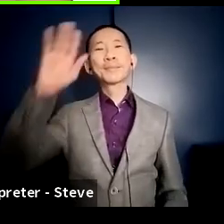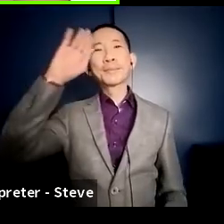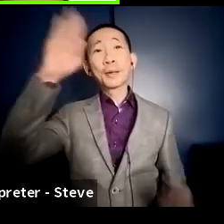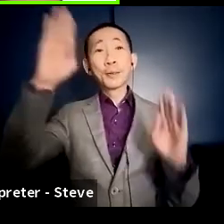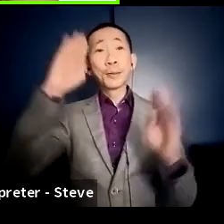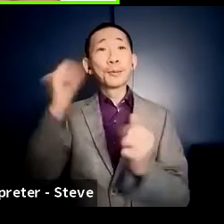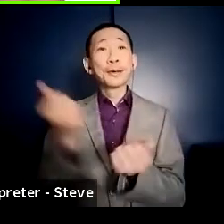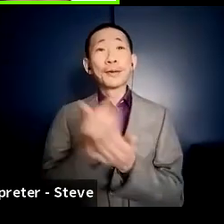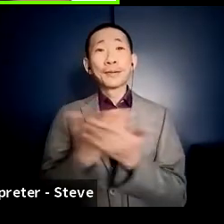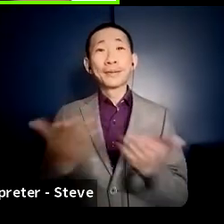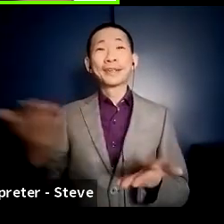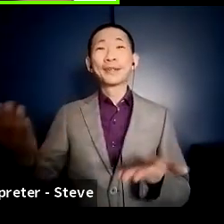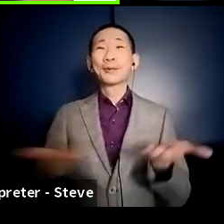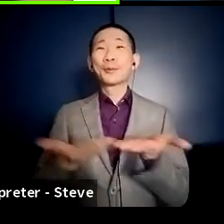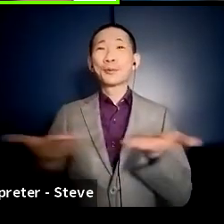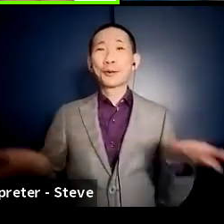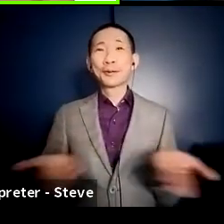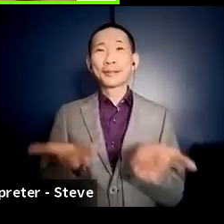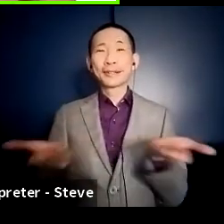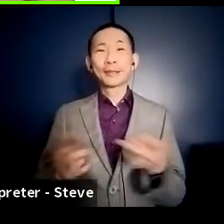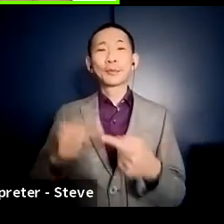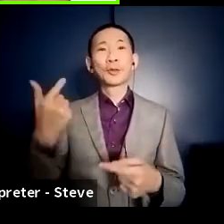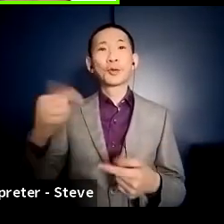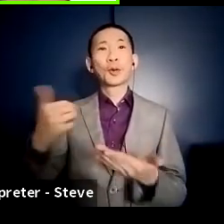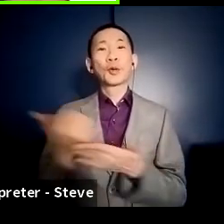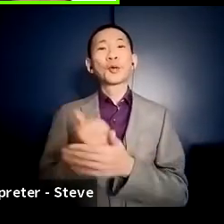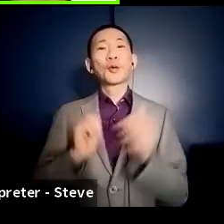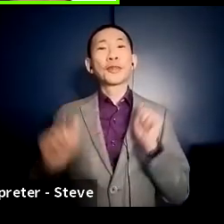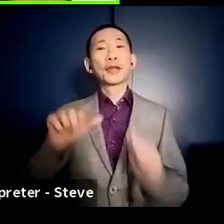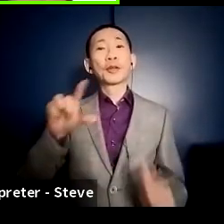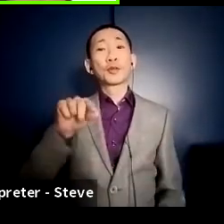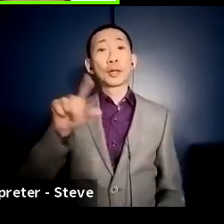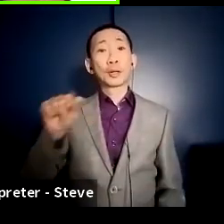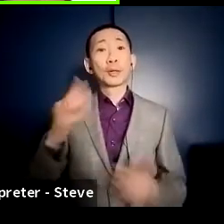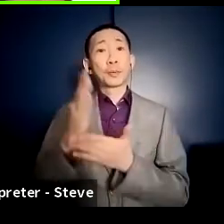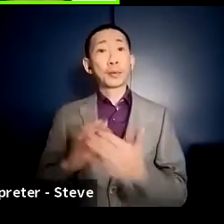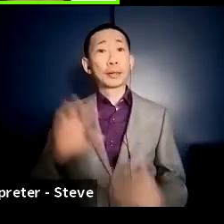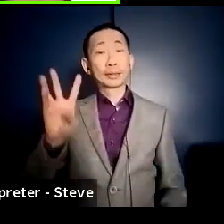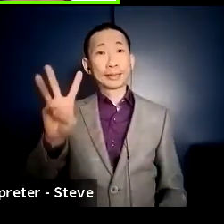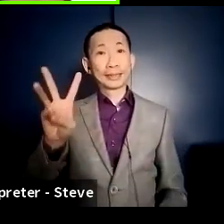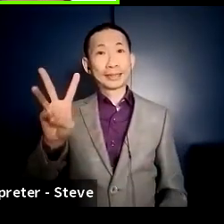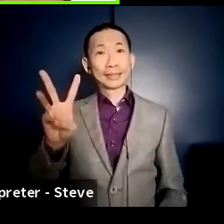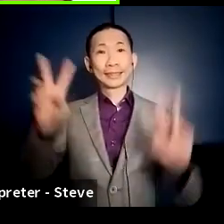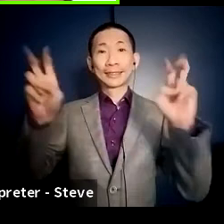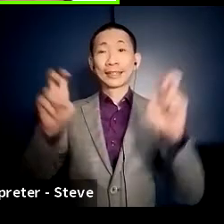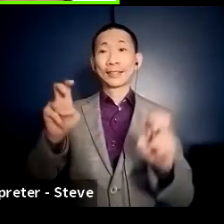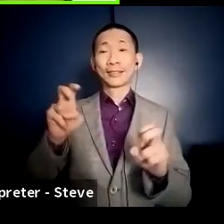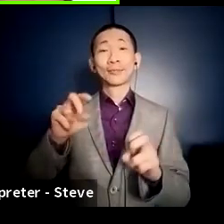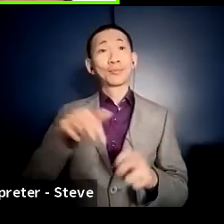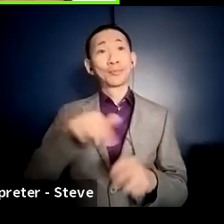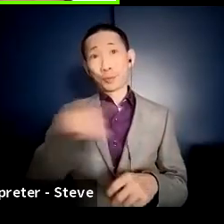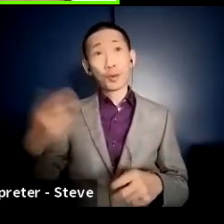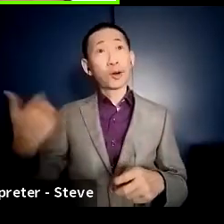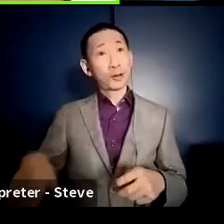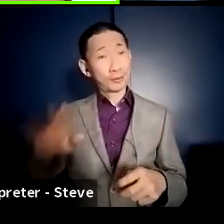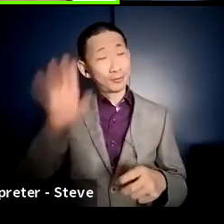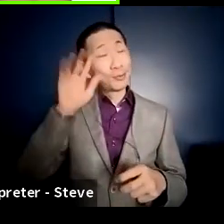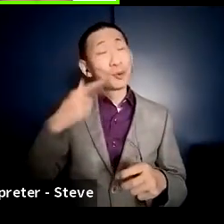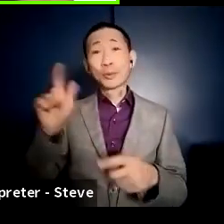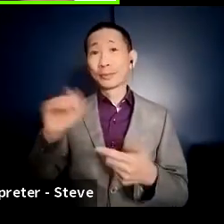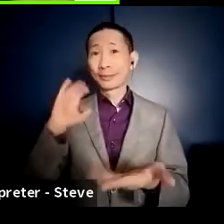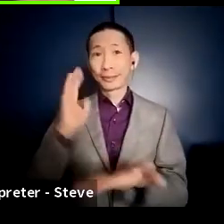Everybody, welcome to Green New Theater 2020 part 6. Y'all, we gotta stop this.